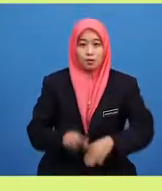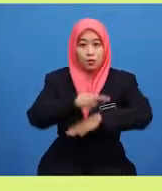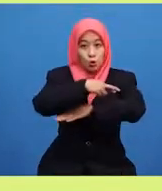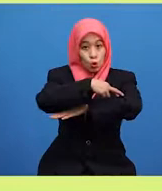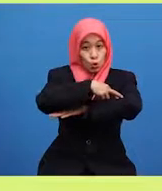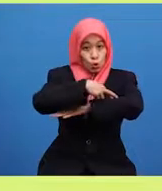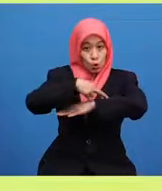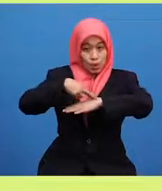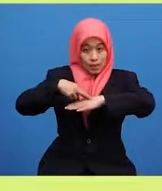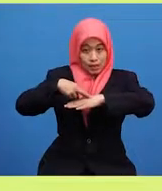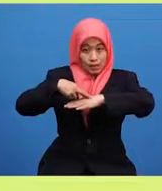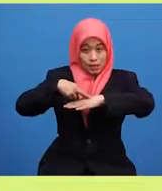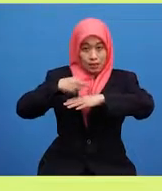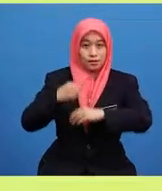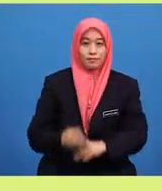Ruler.